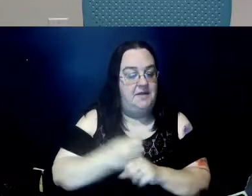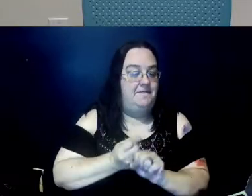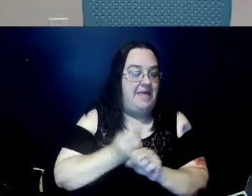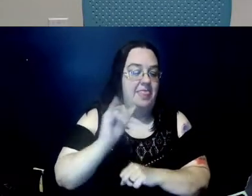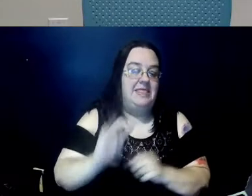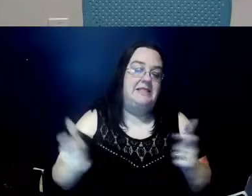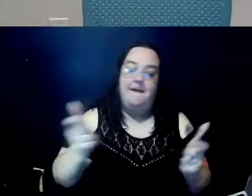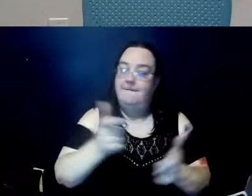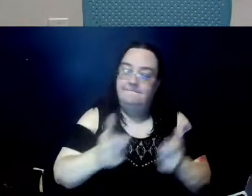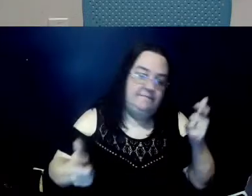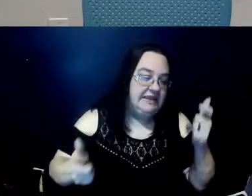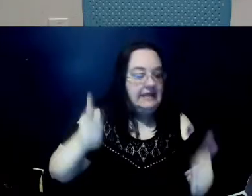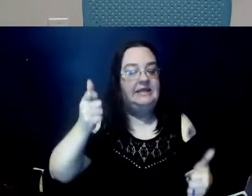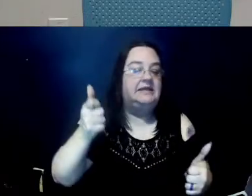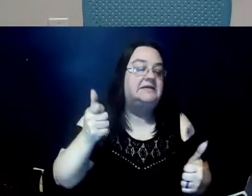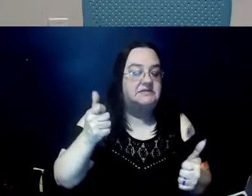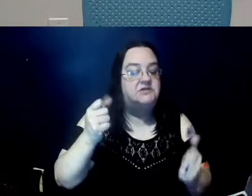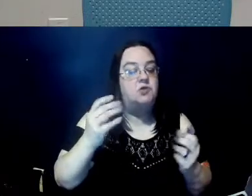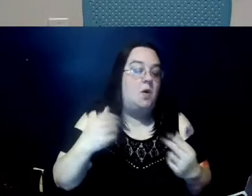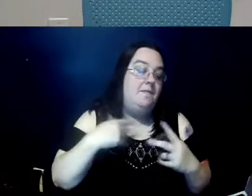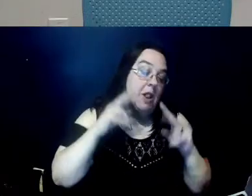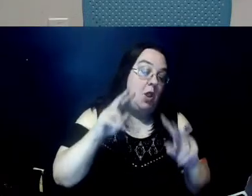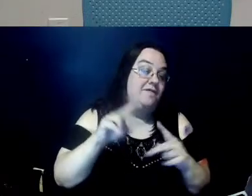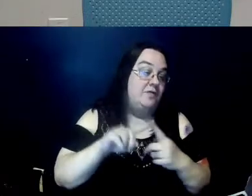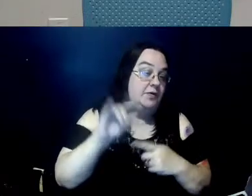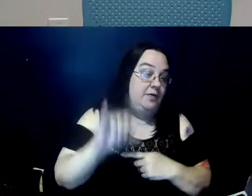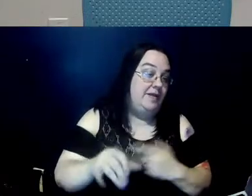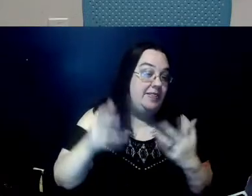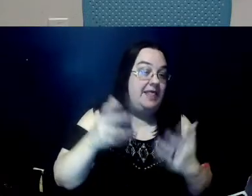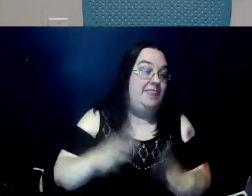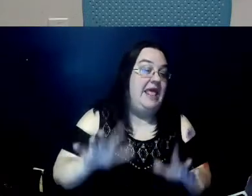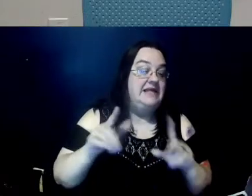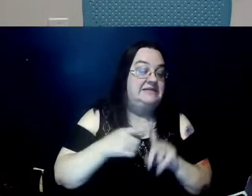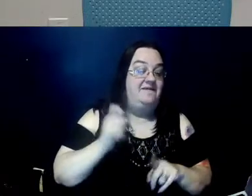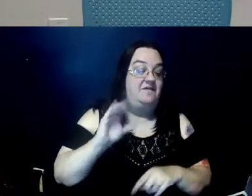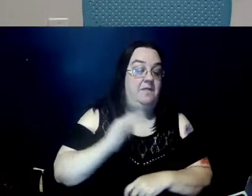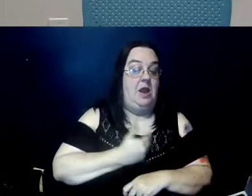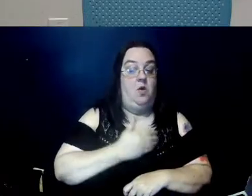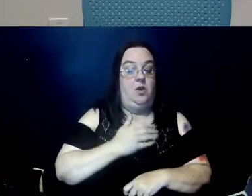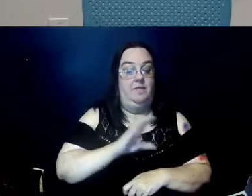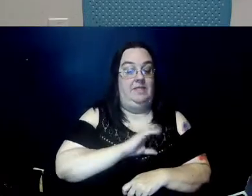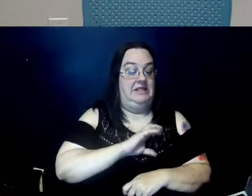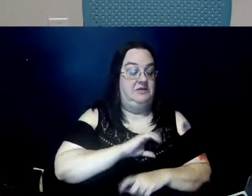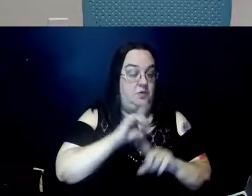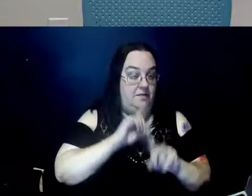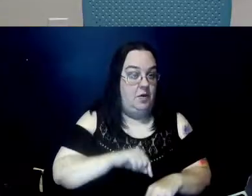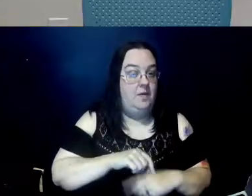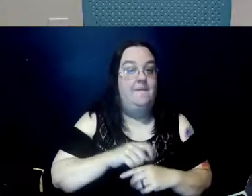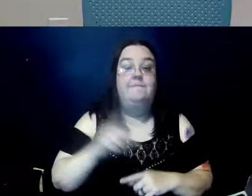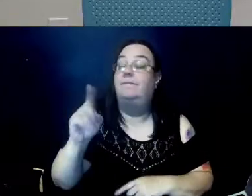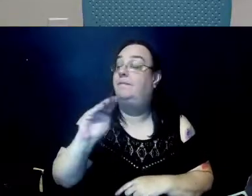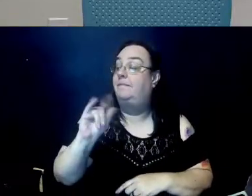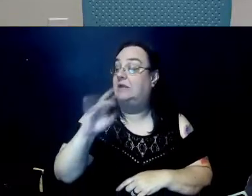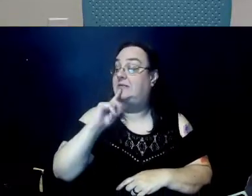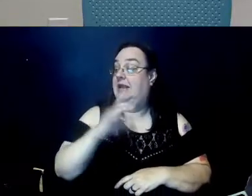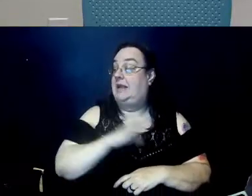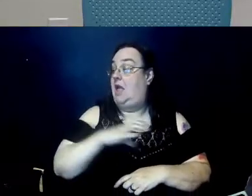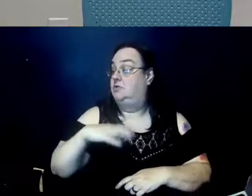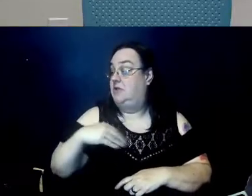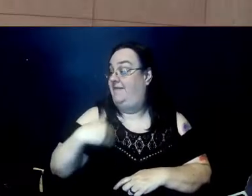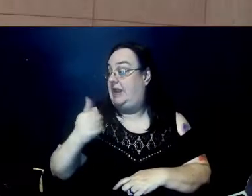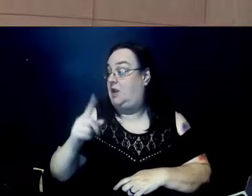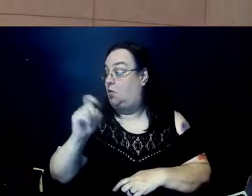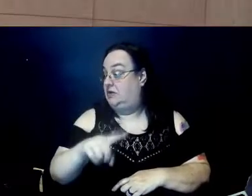So I look forward to that. And that's it for our report. Council, any questions for the police department?